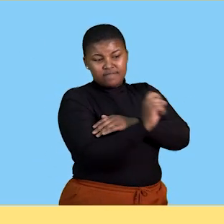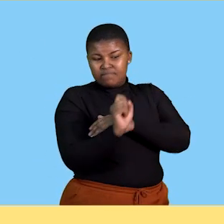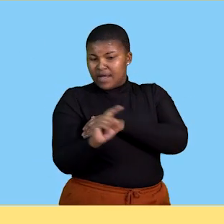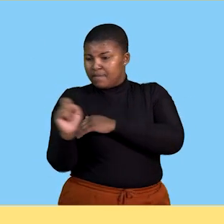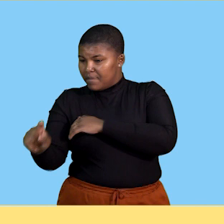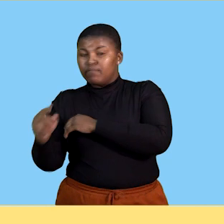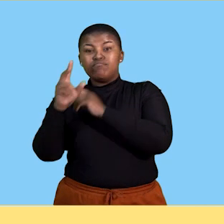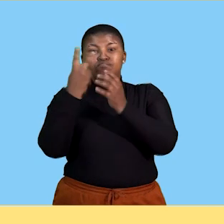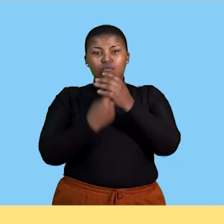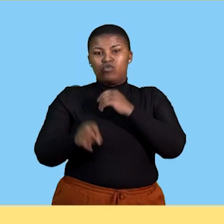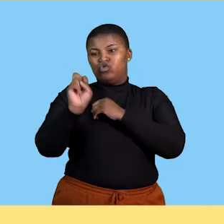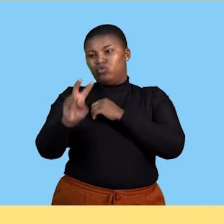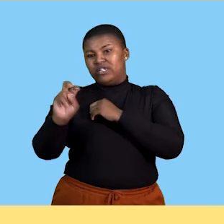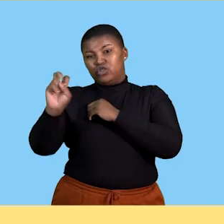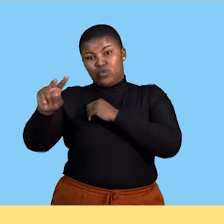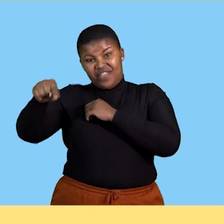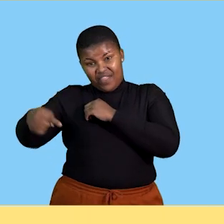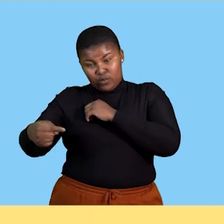by